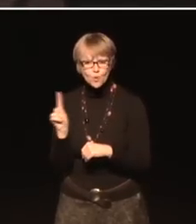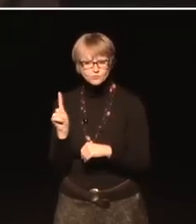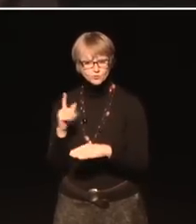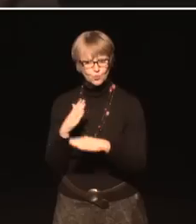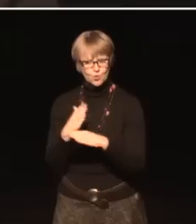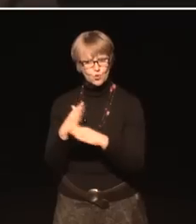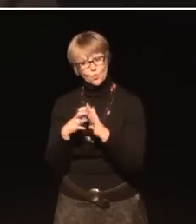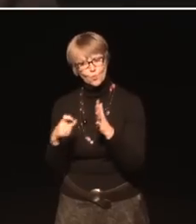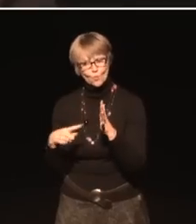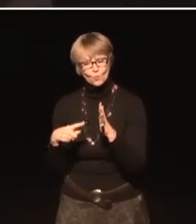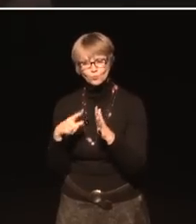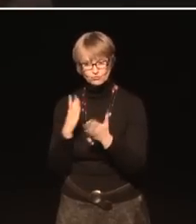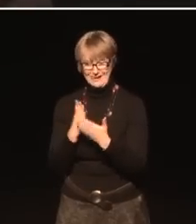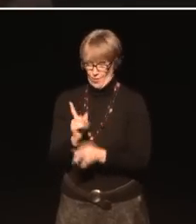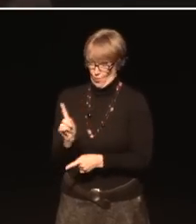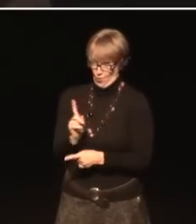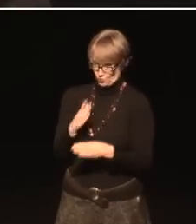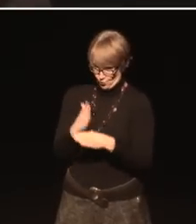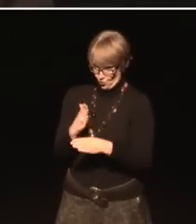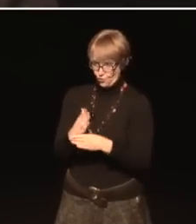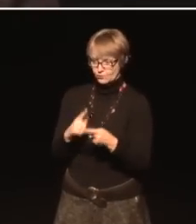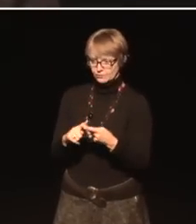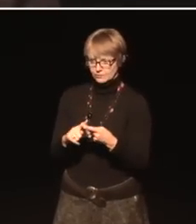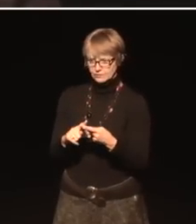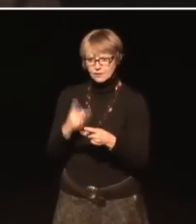and the frequency with which we deliver it.